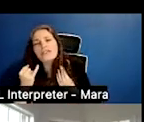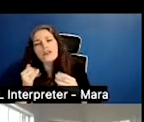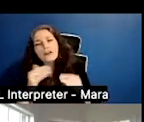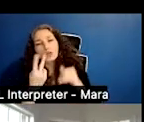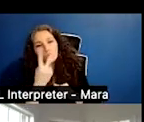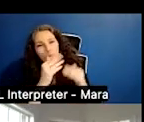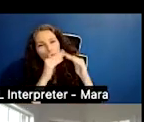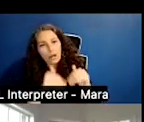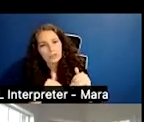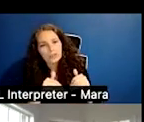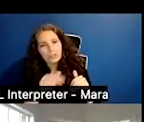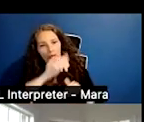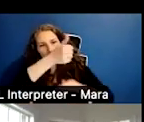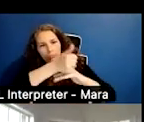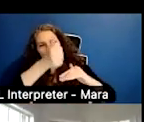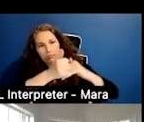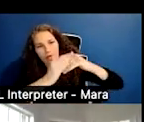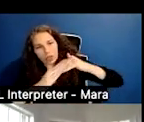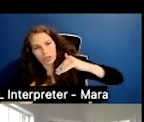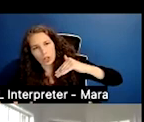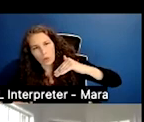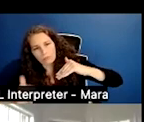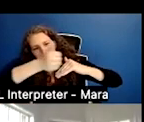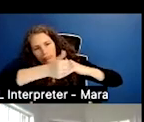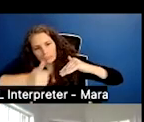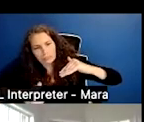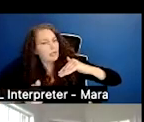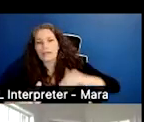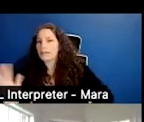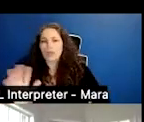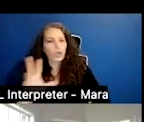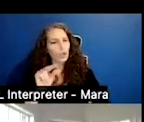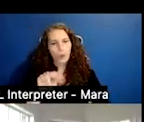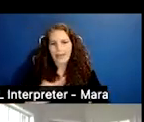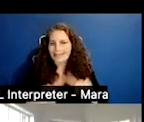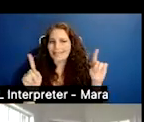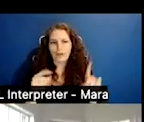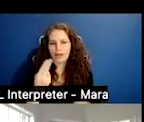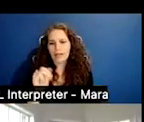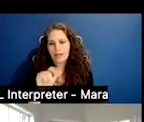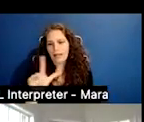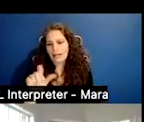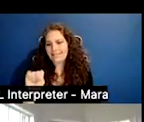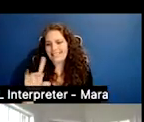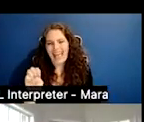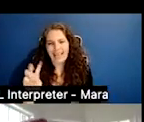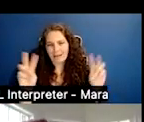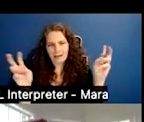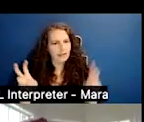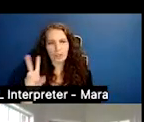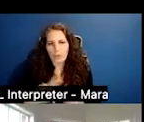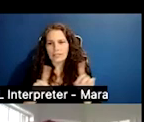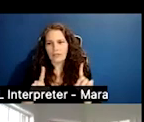slope? No, this is not for houses on a slope. Hillside houses are a very different animal. This is for houses that have a maximum of